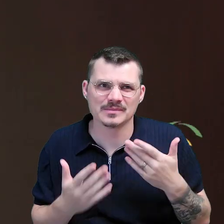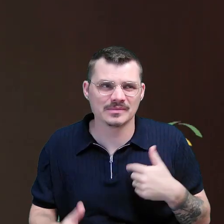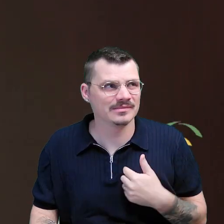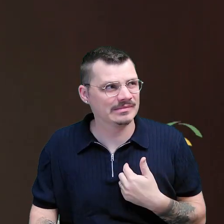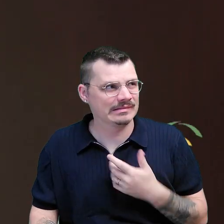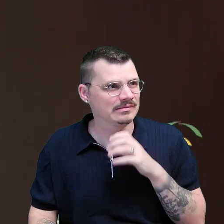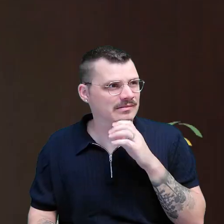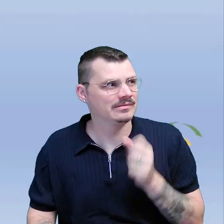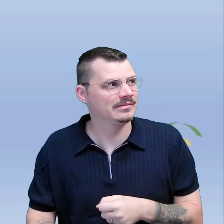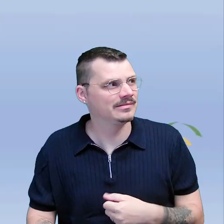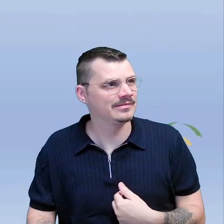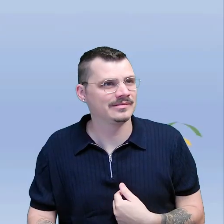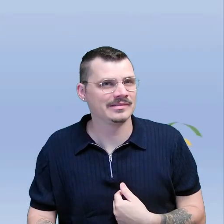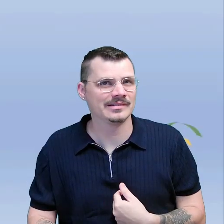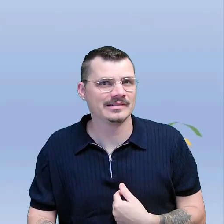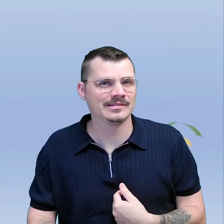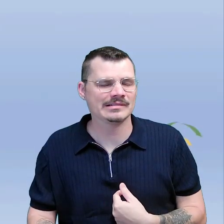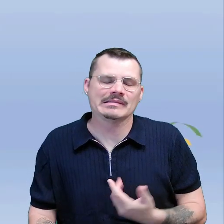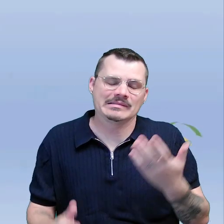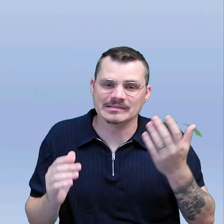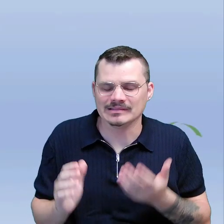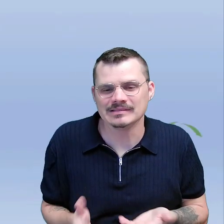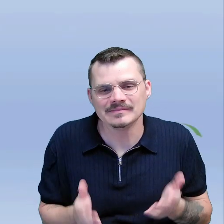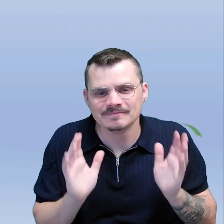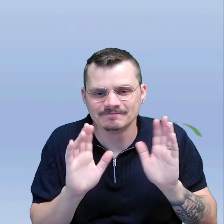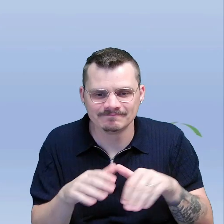date myself again? Yeah.